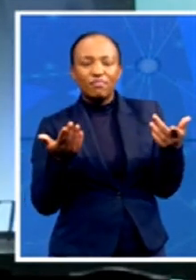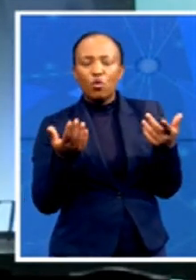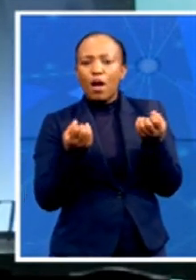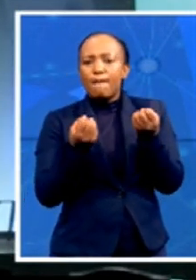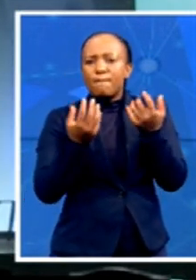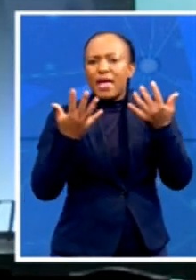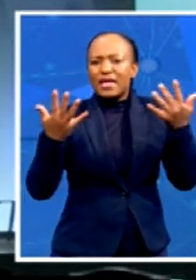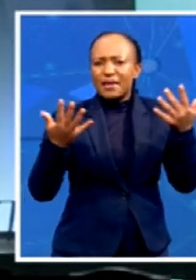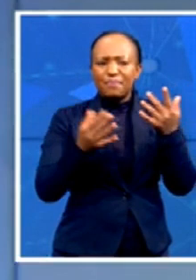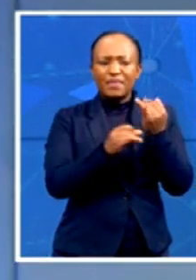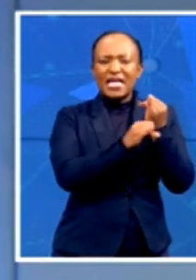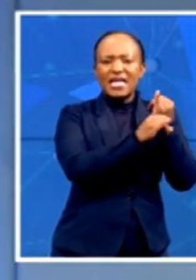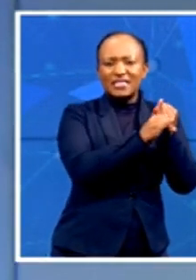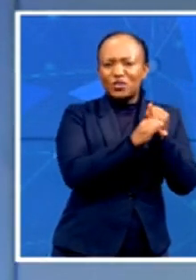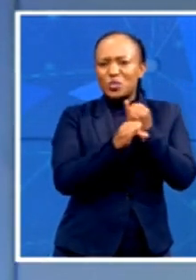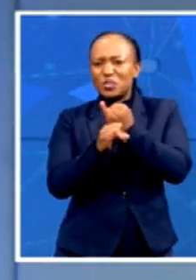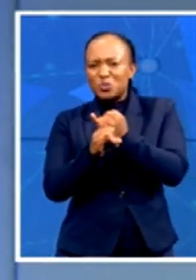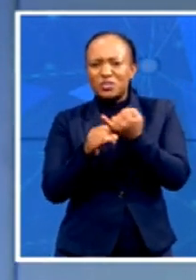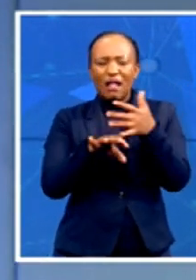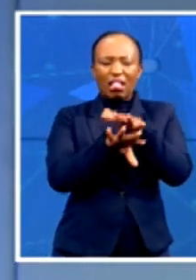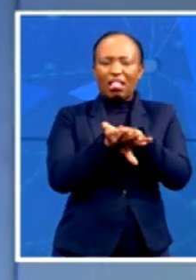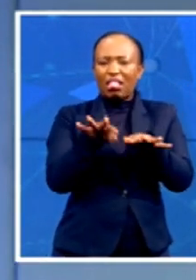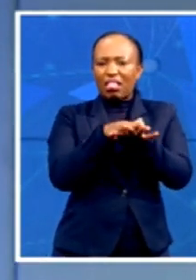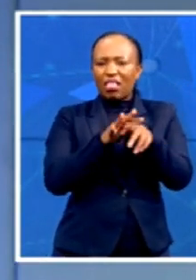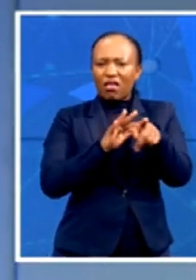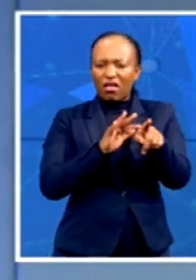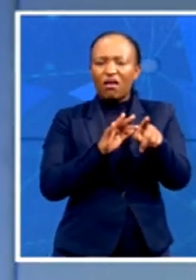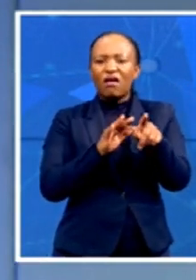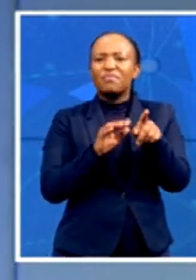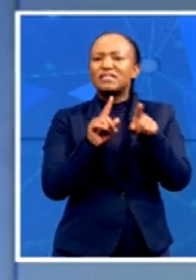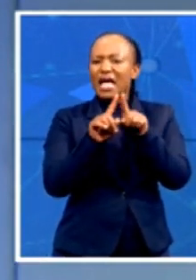poor accountability. Now, in the coming year,